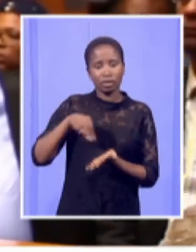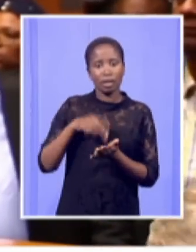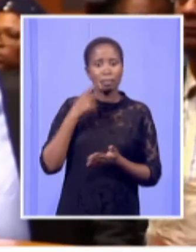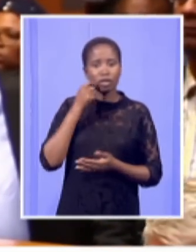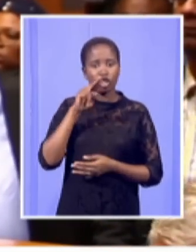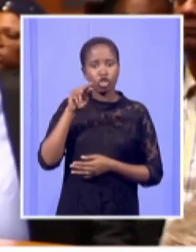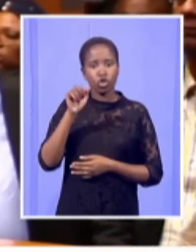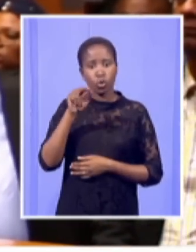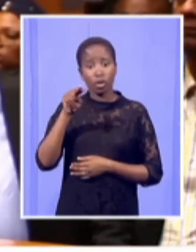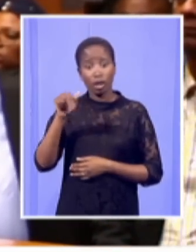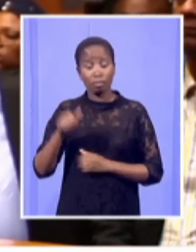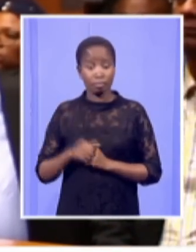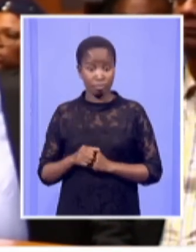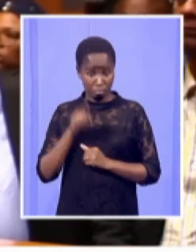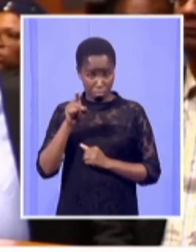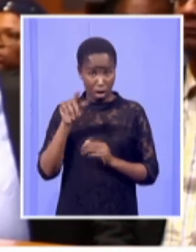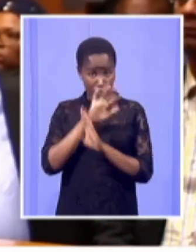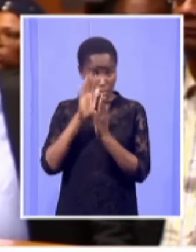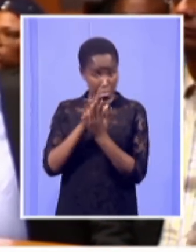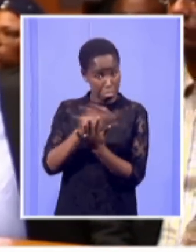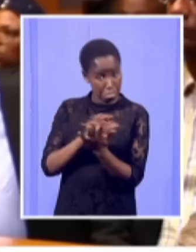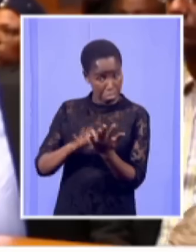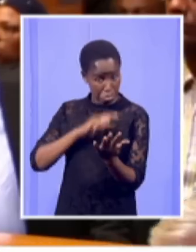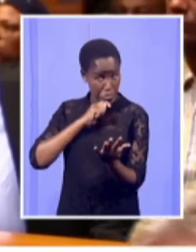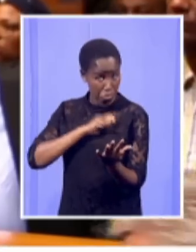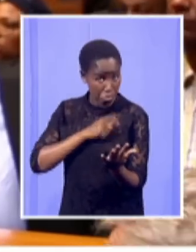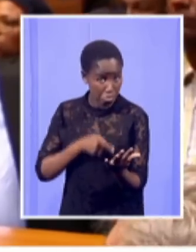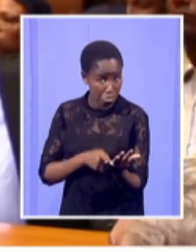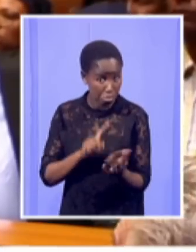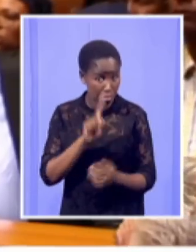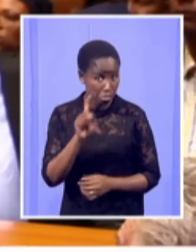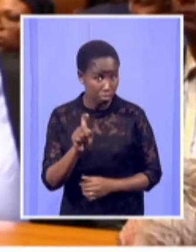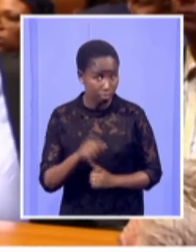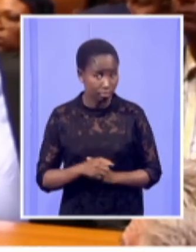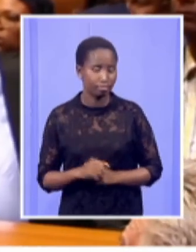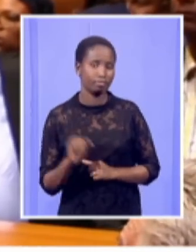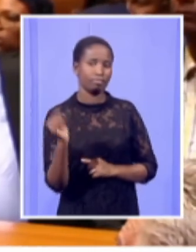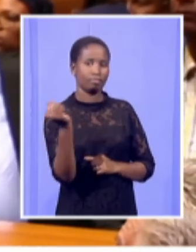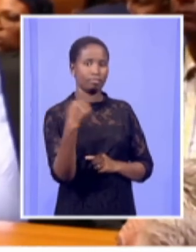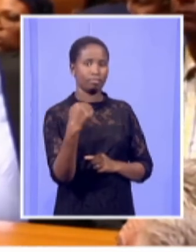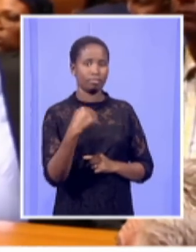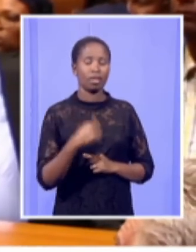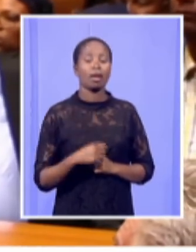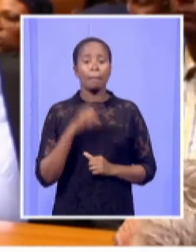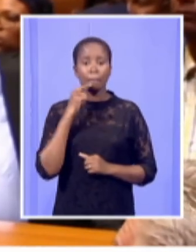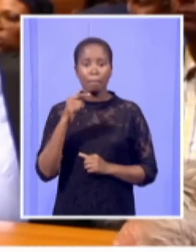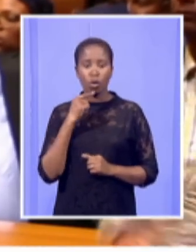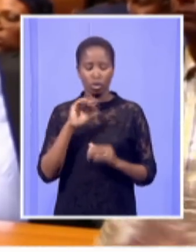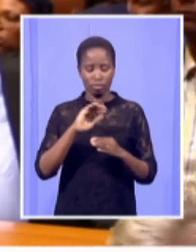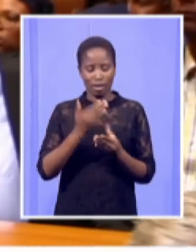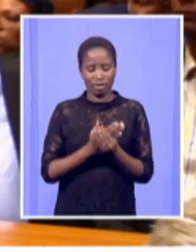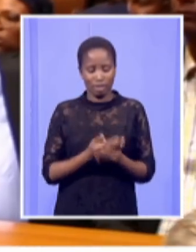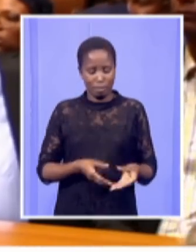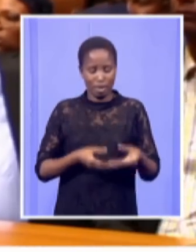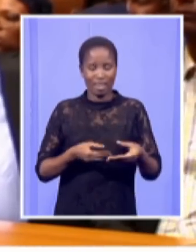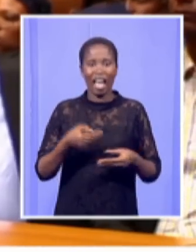Do you confirm as correct what is contained in this statement? It shall be Exhibit H.